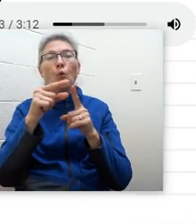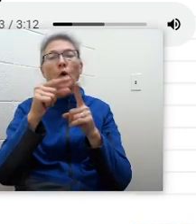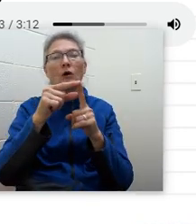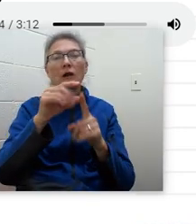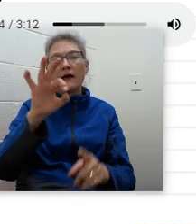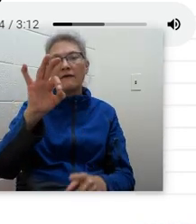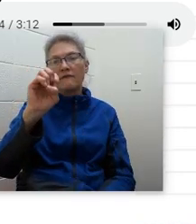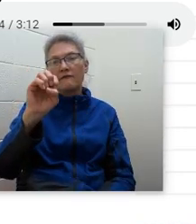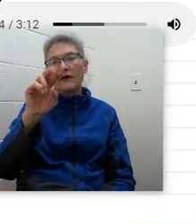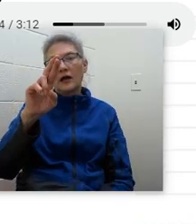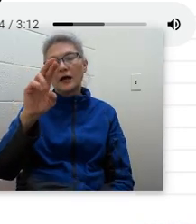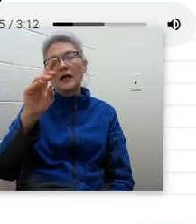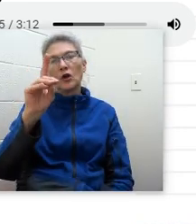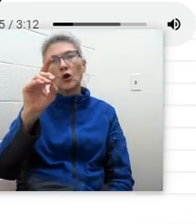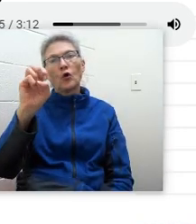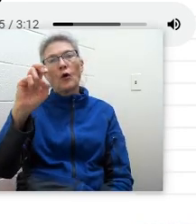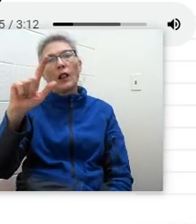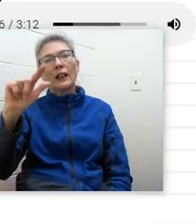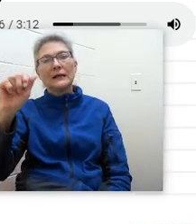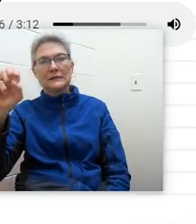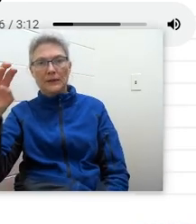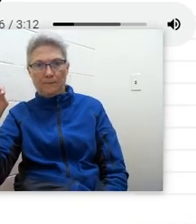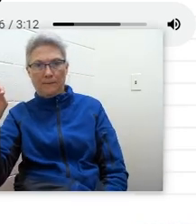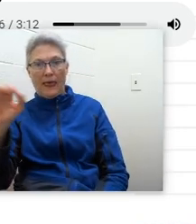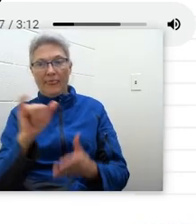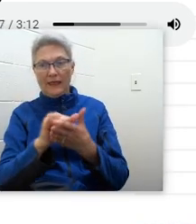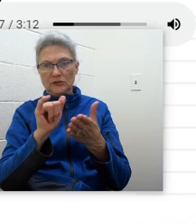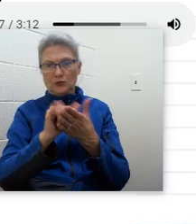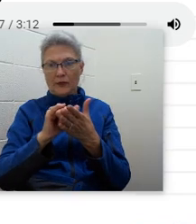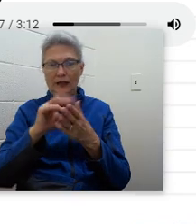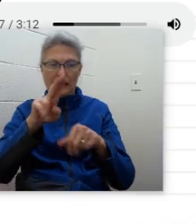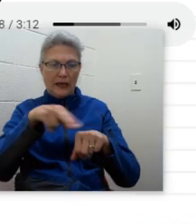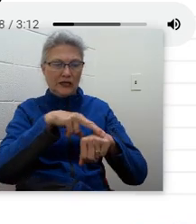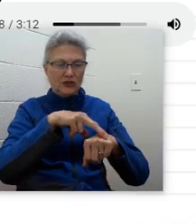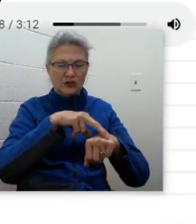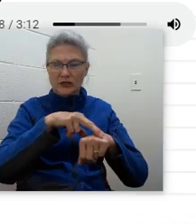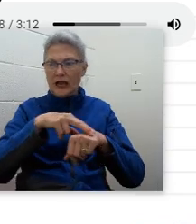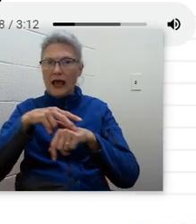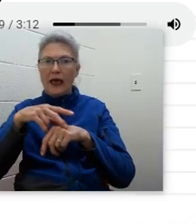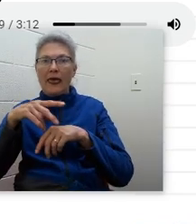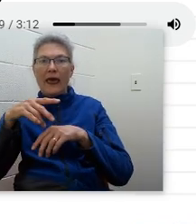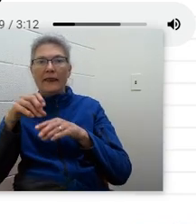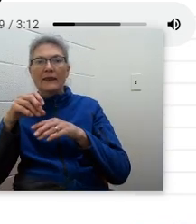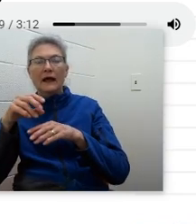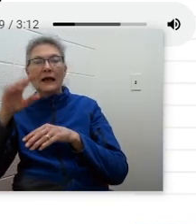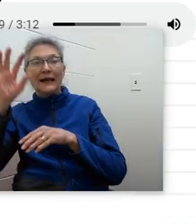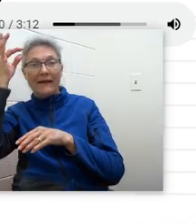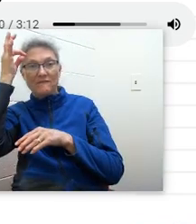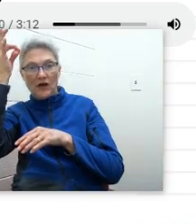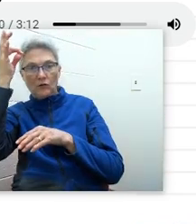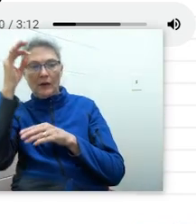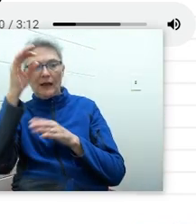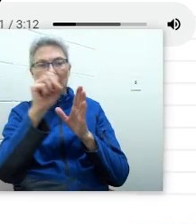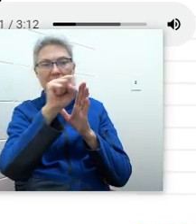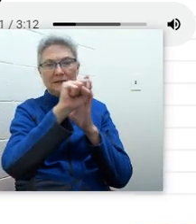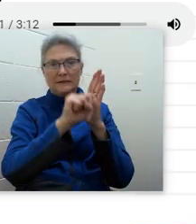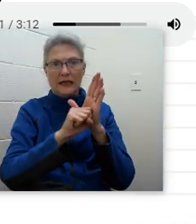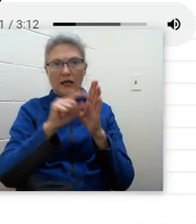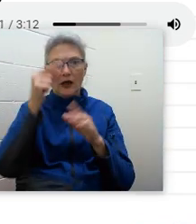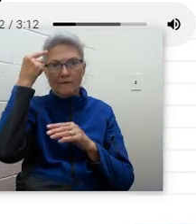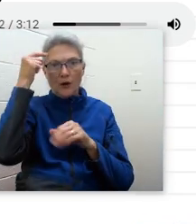is, and that's when our nation and our state governments work together to help us, the citizens.